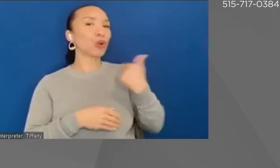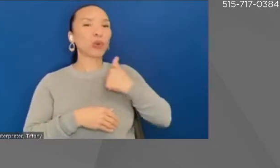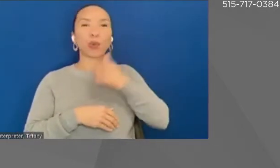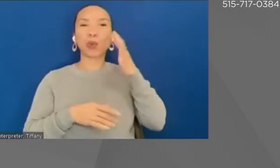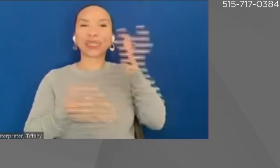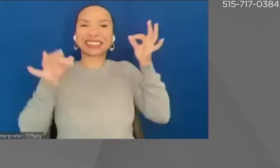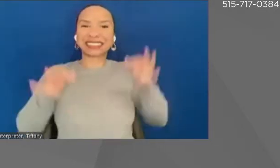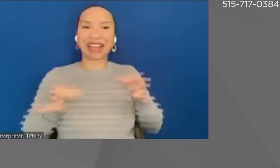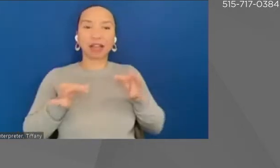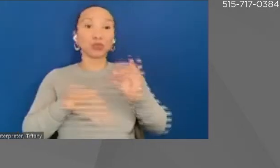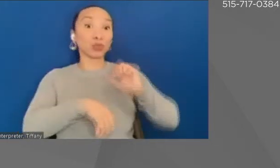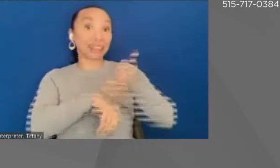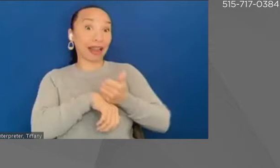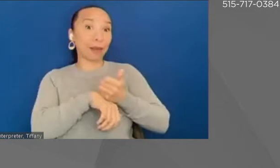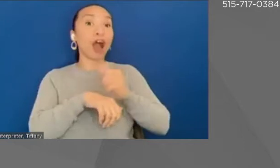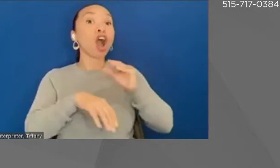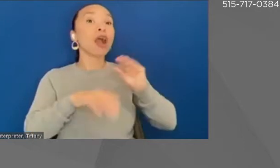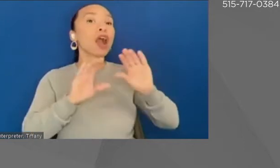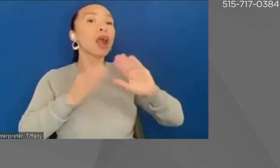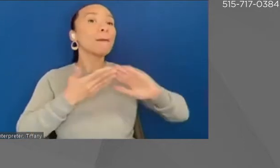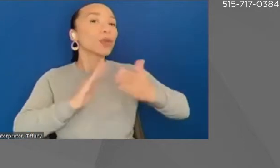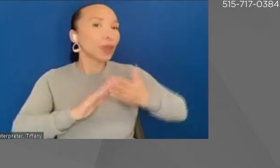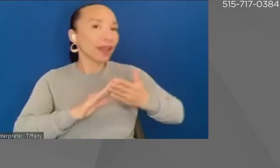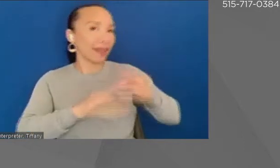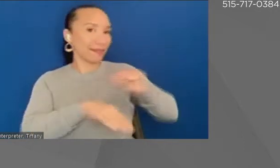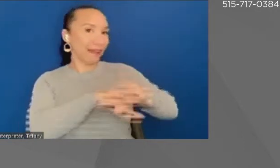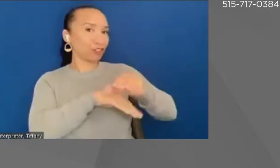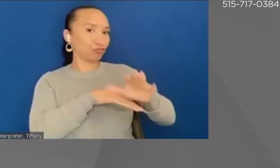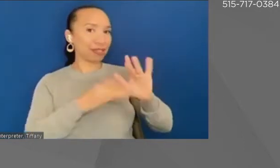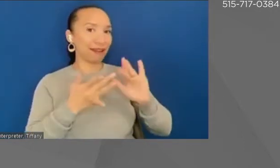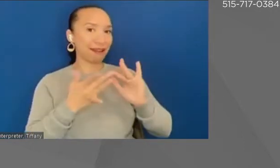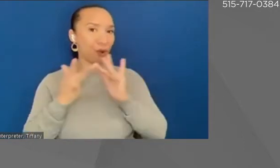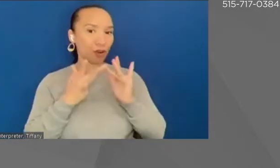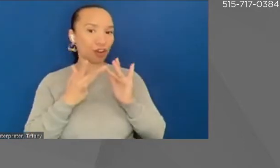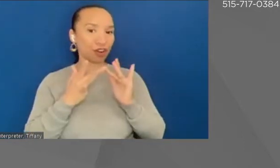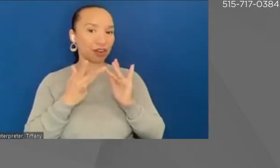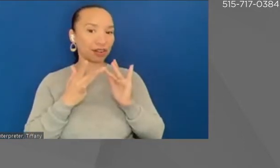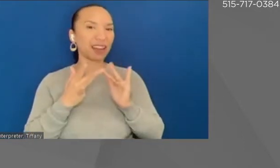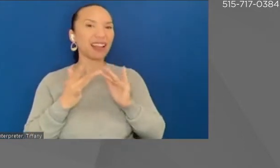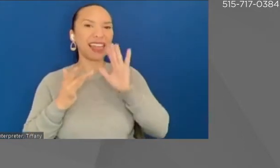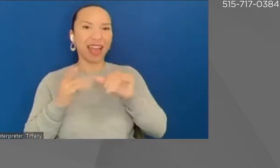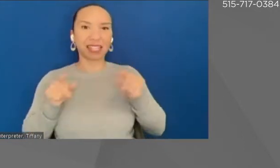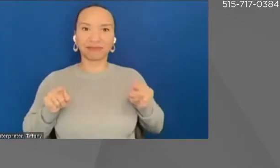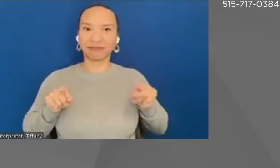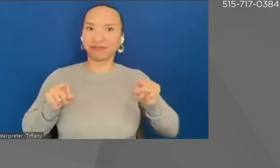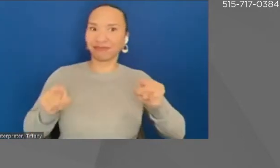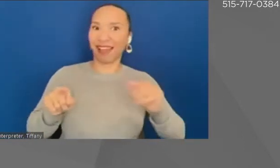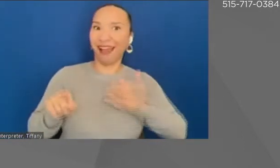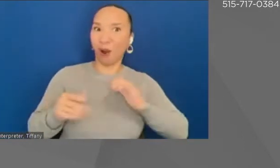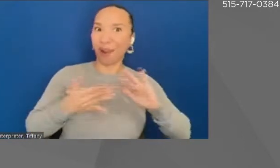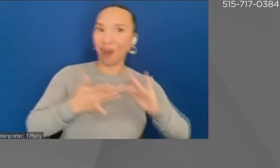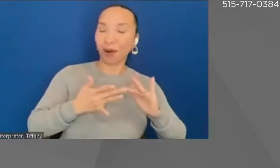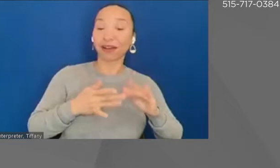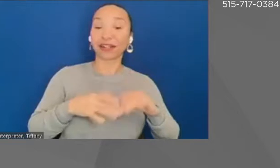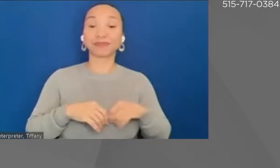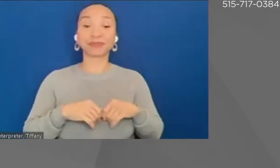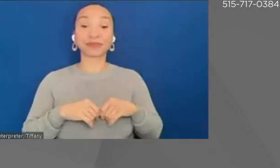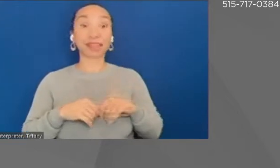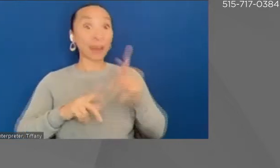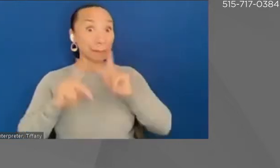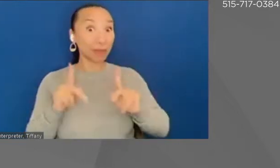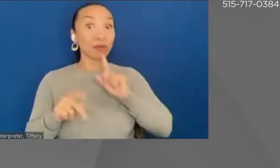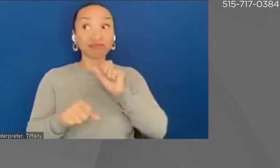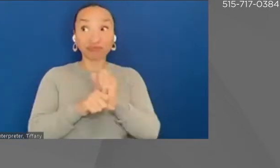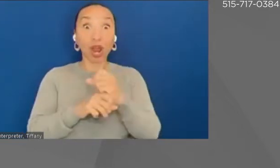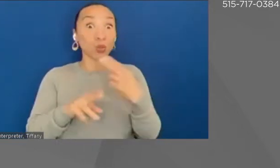a community advisory network, which is kind of in parallel to our advisory network. And it's folks that are actually using these programs